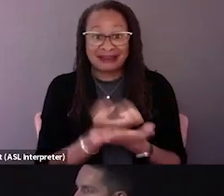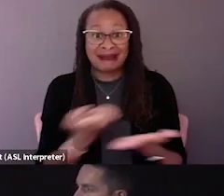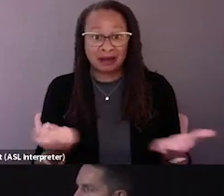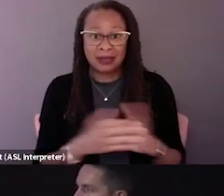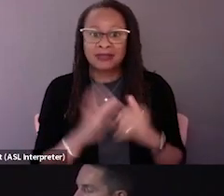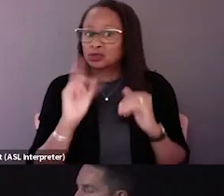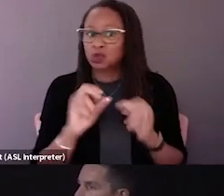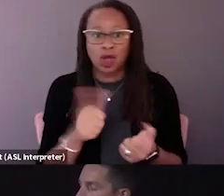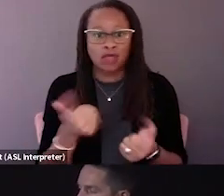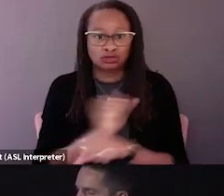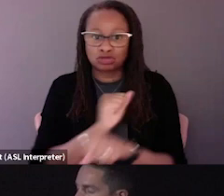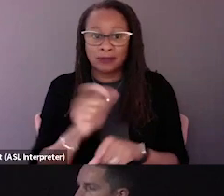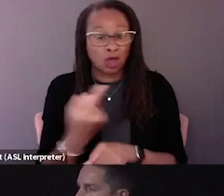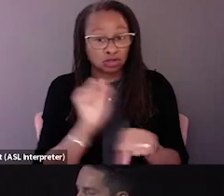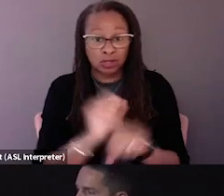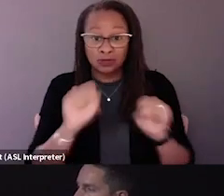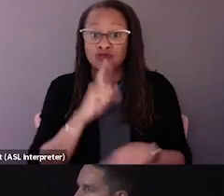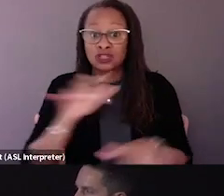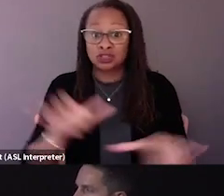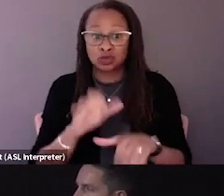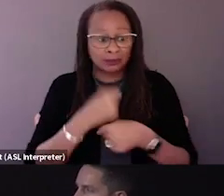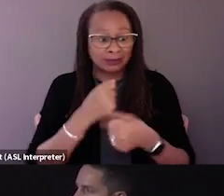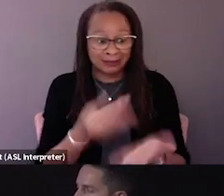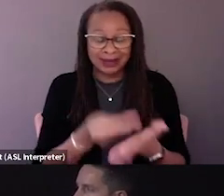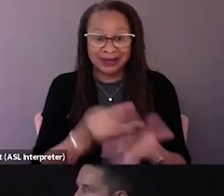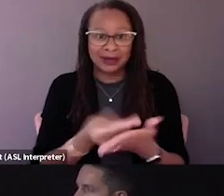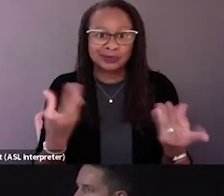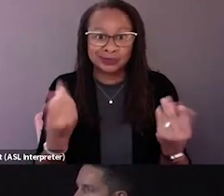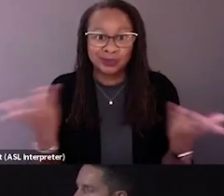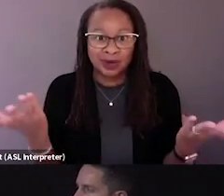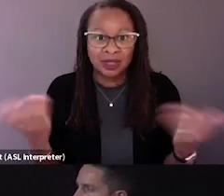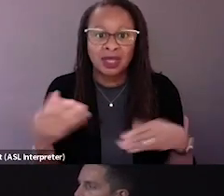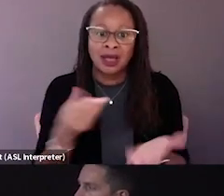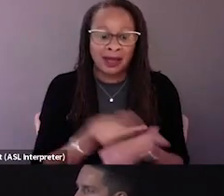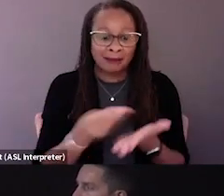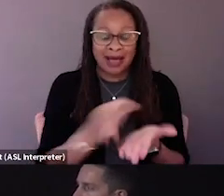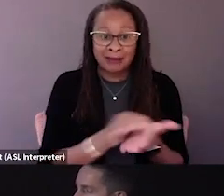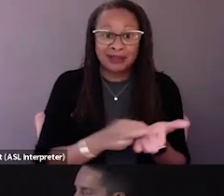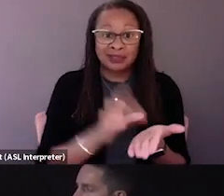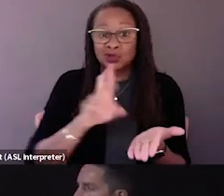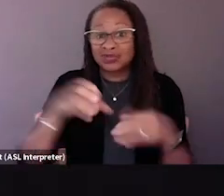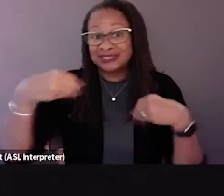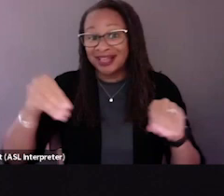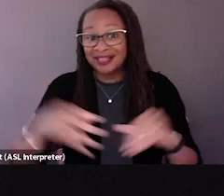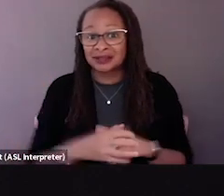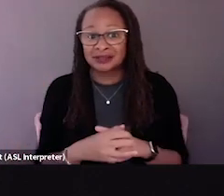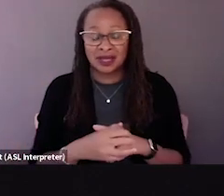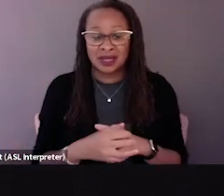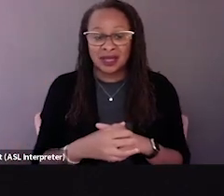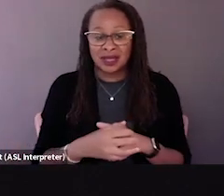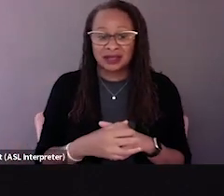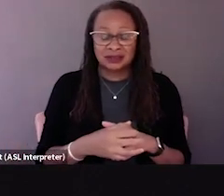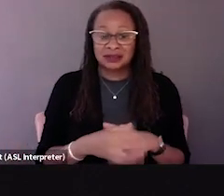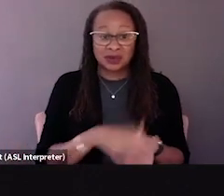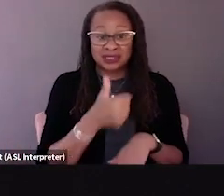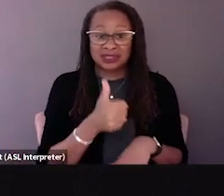there were no other jobs. The only job that you could really do to make any money was buy pills and resell them. And then, the temptation's there. So people